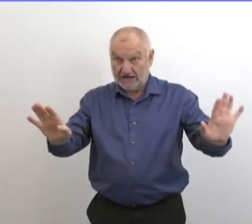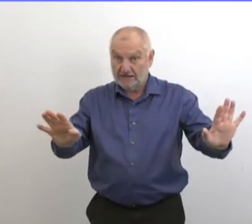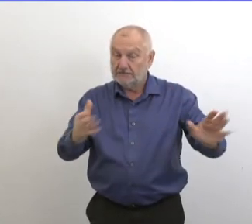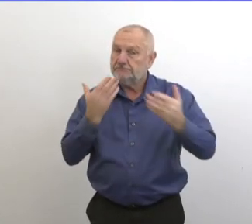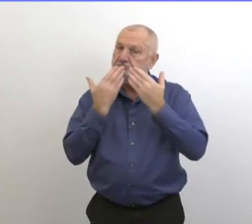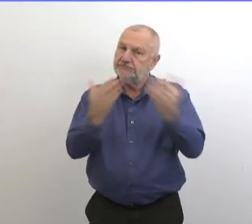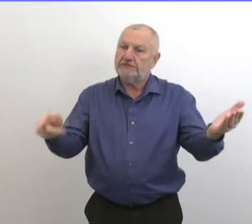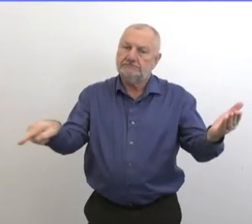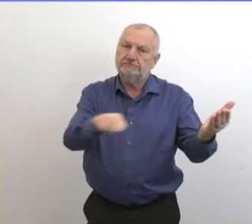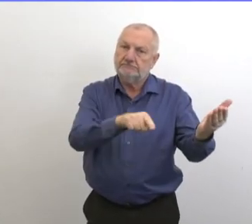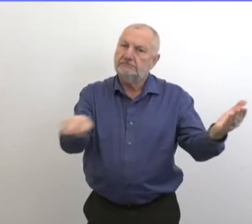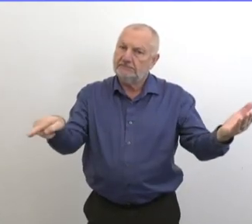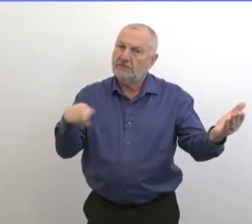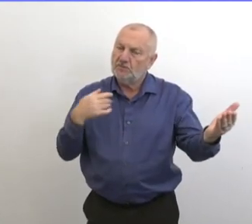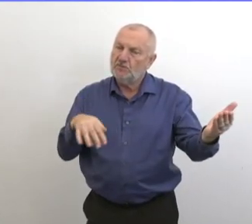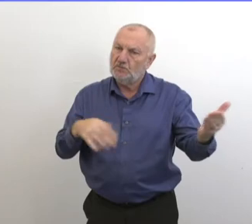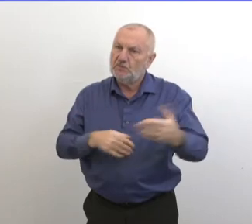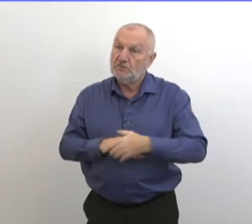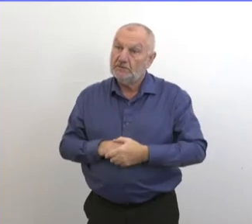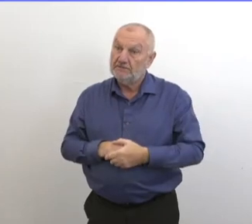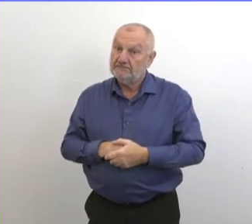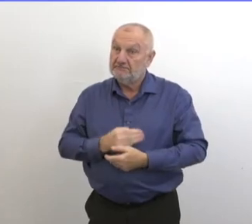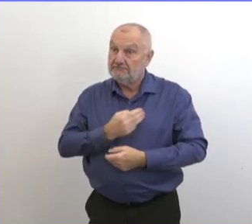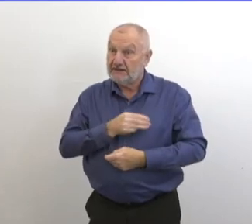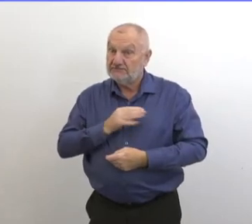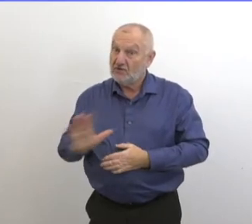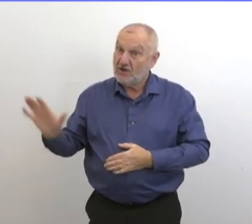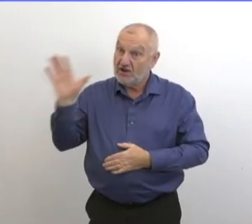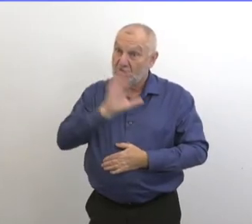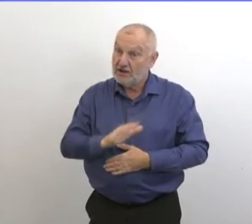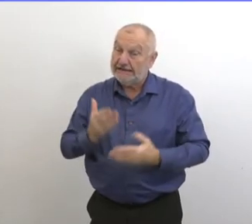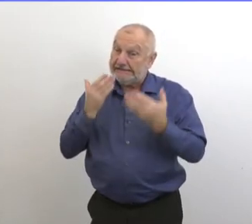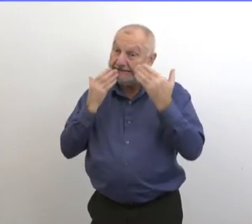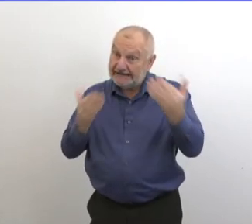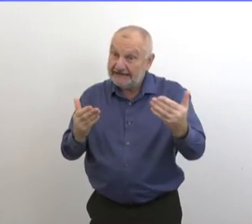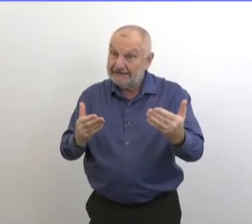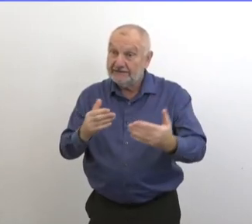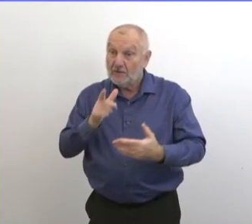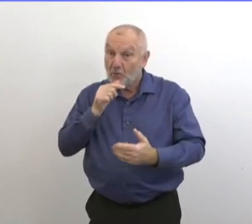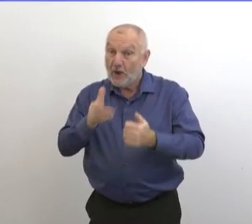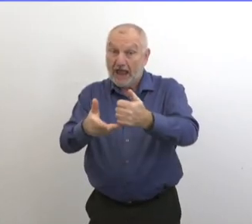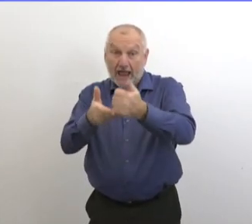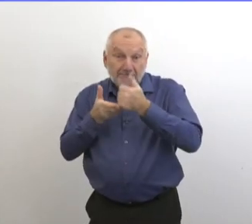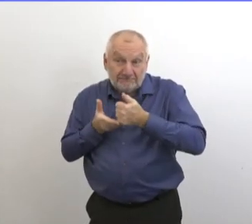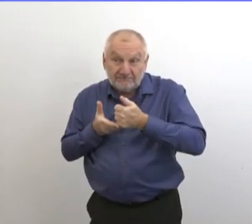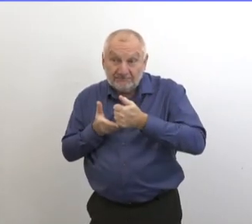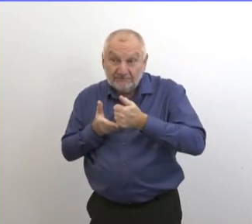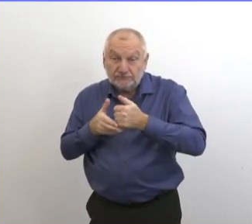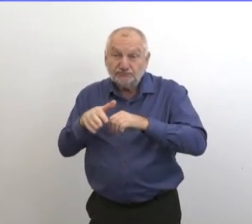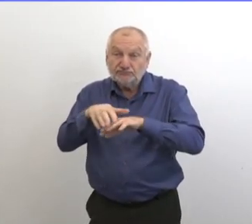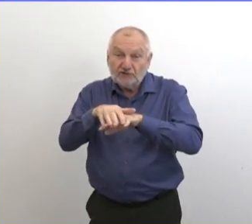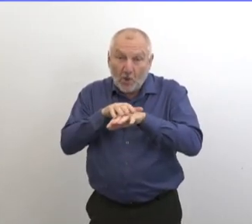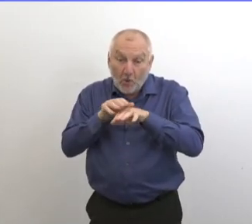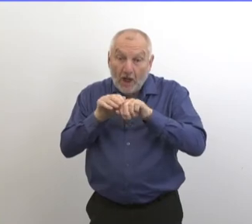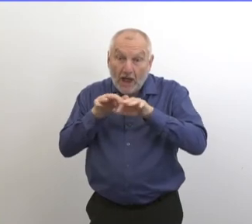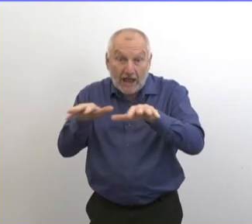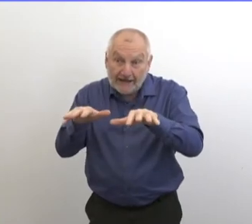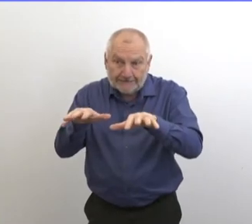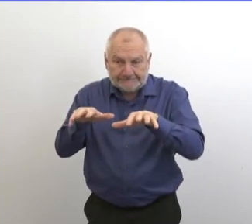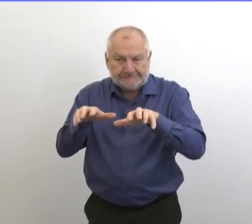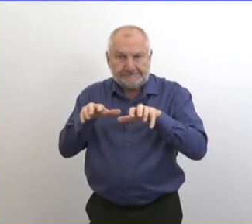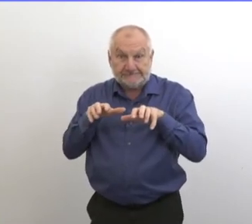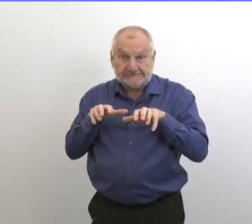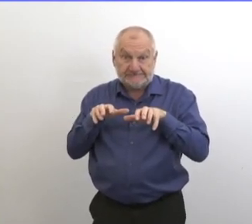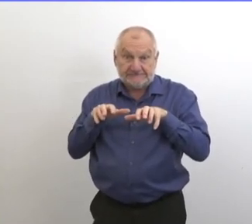your efforts to slow the spread of COVID-19 in our communities. We are all in this together, and we will get through